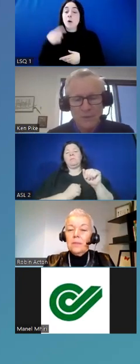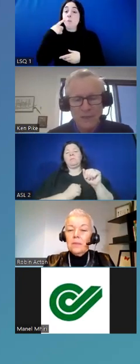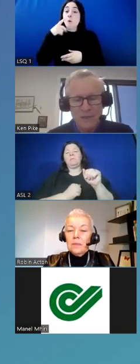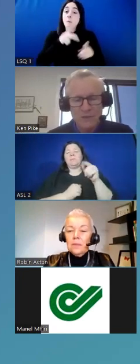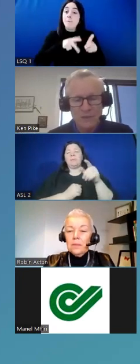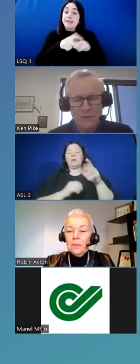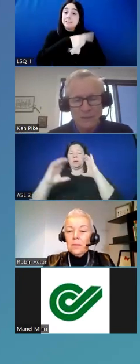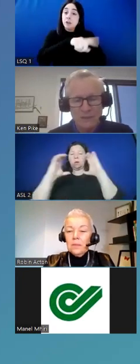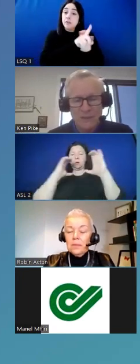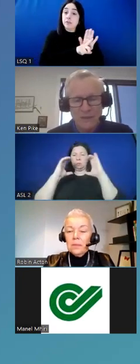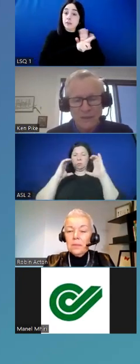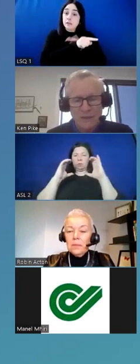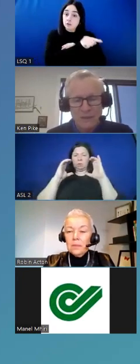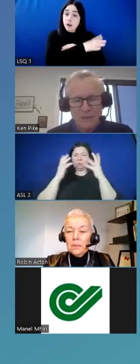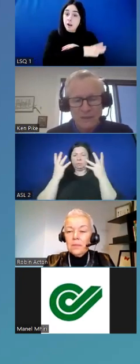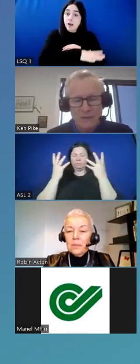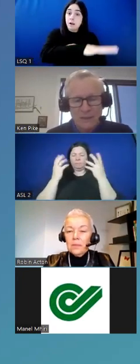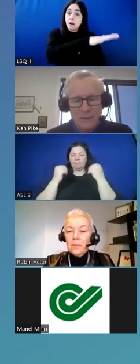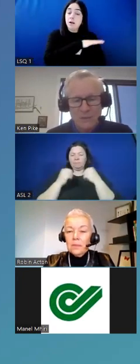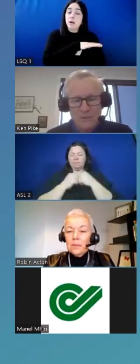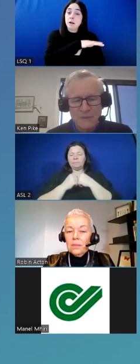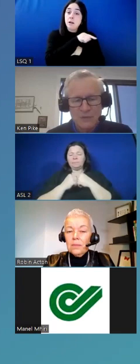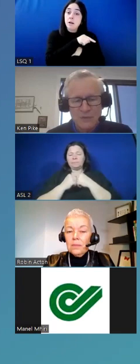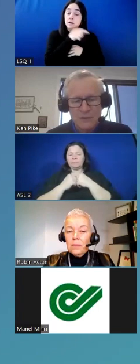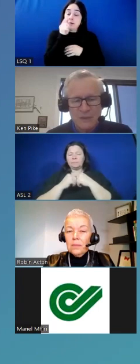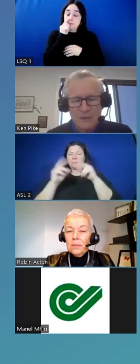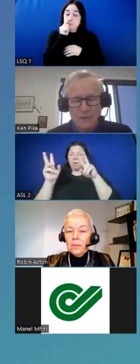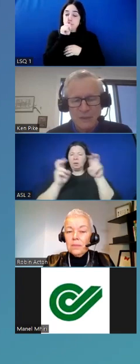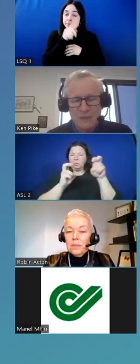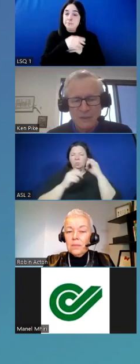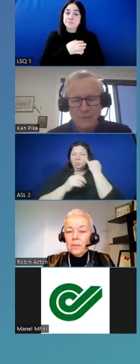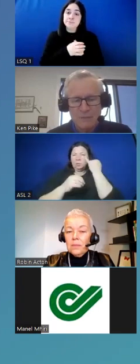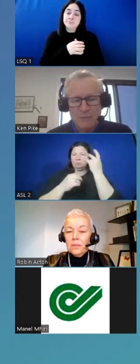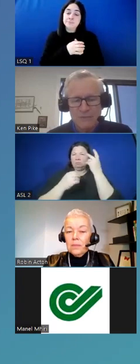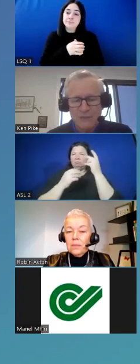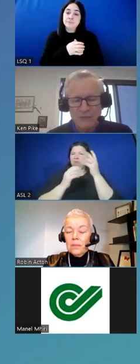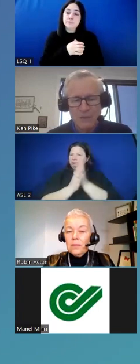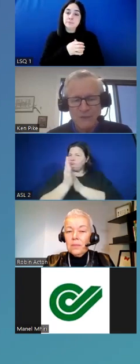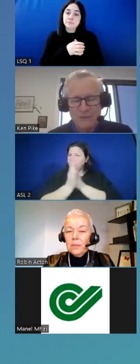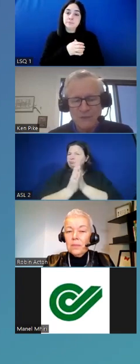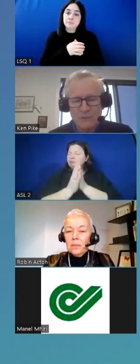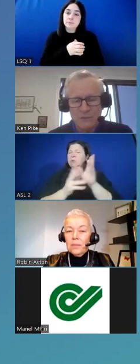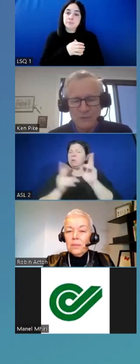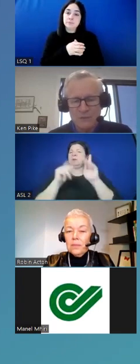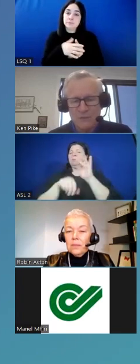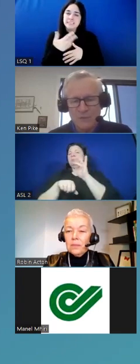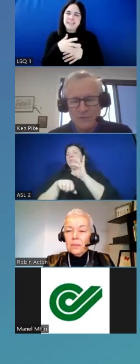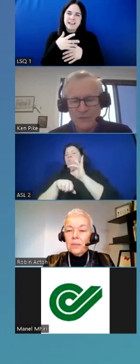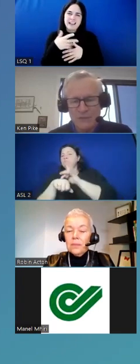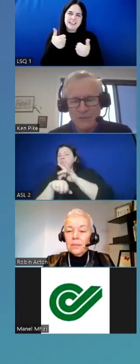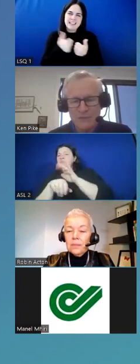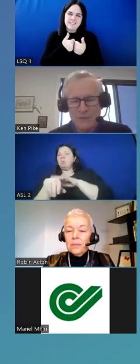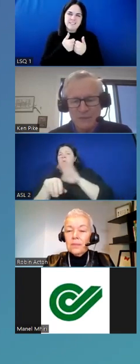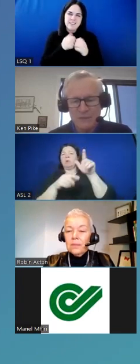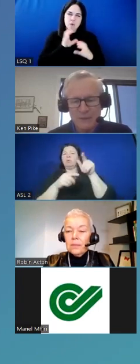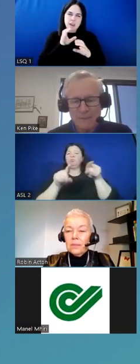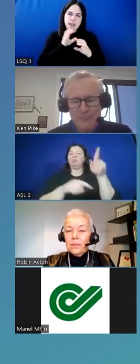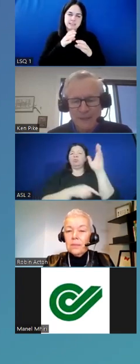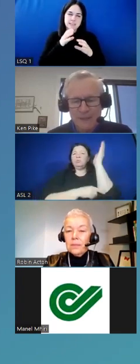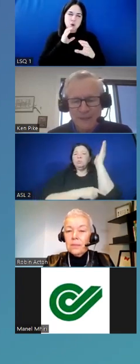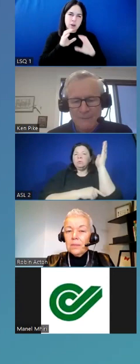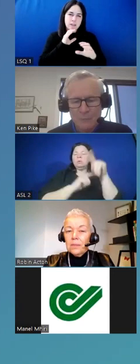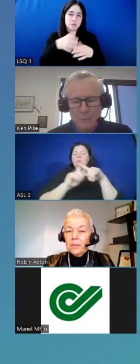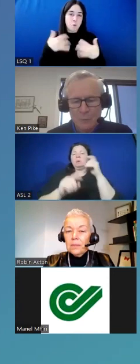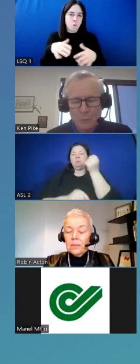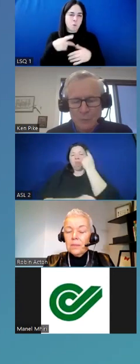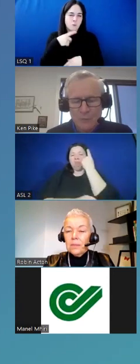the communication issue is interesting, and people have touched on this during the presentations, but